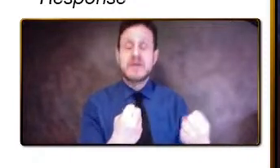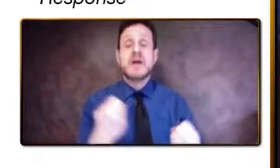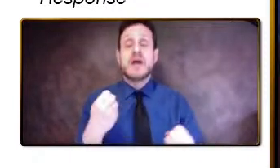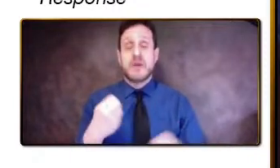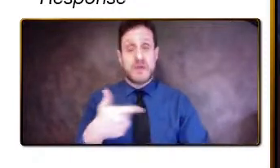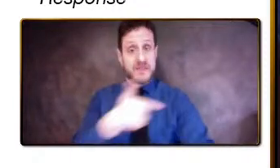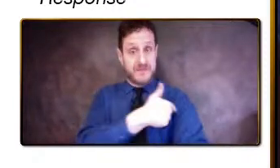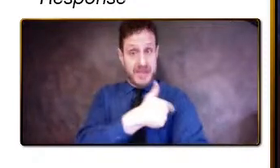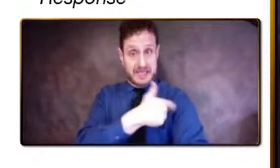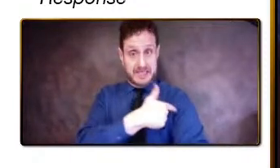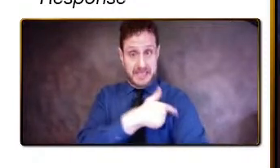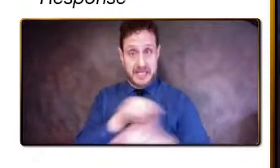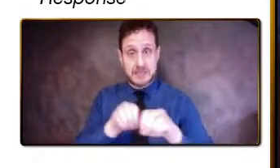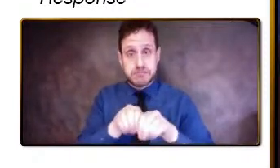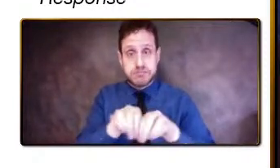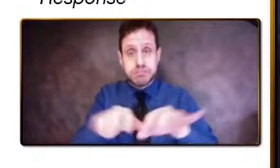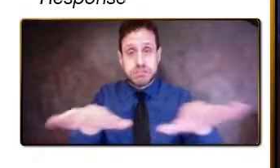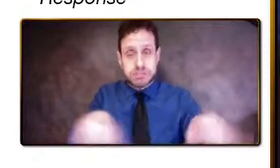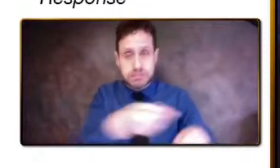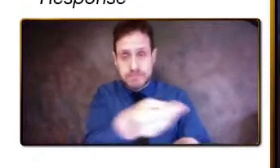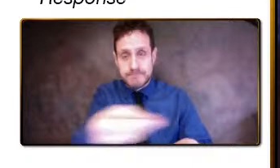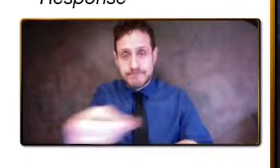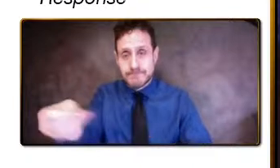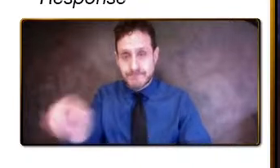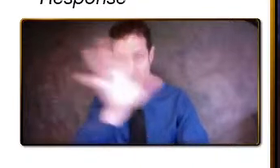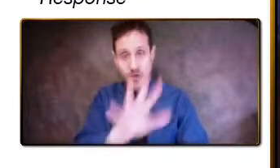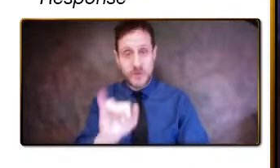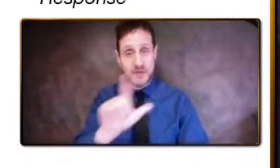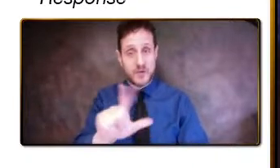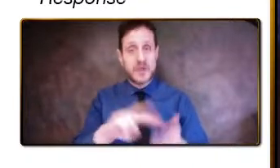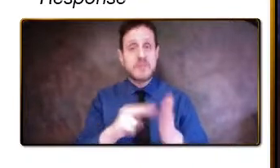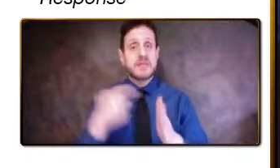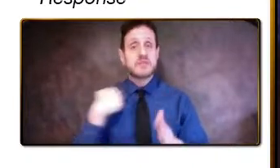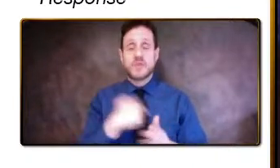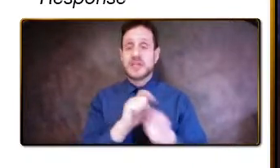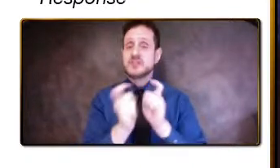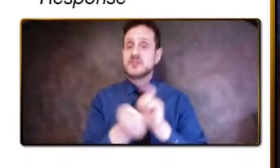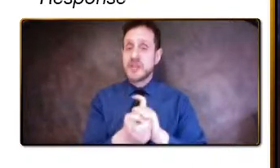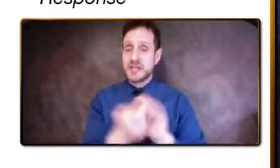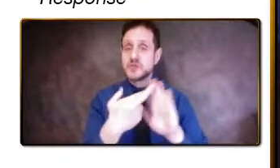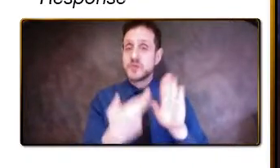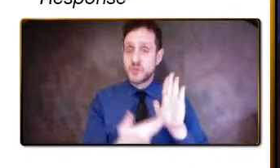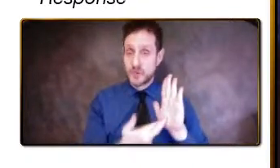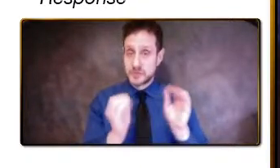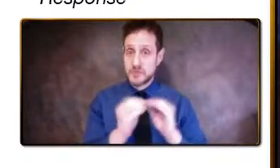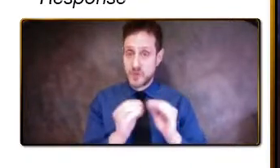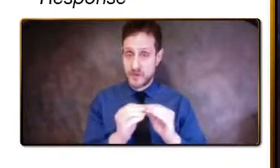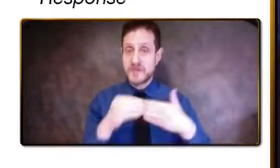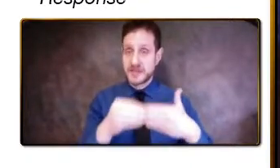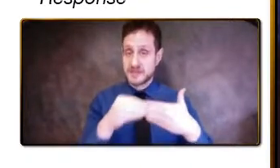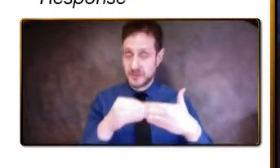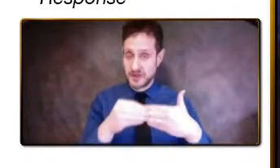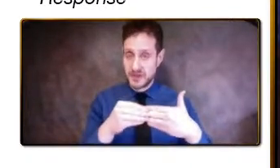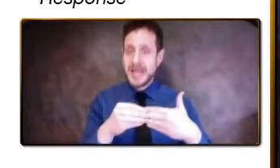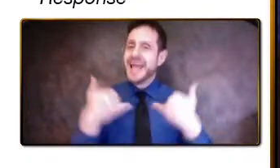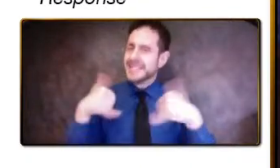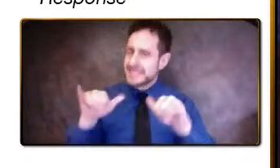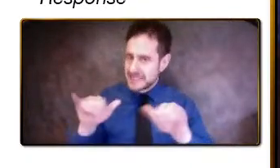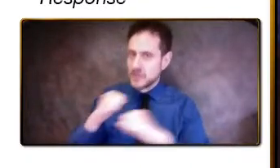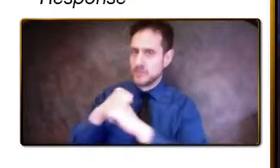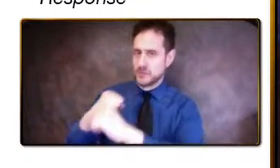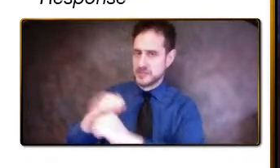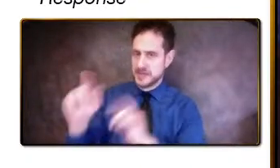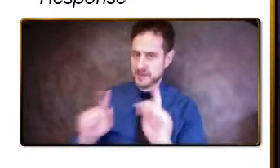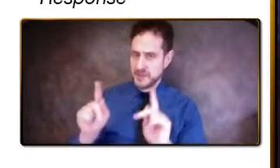efforts across the state, we're able to adjust our mitigation efforts further while maintaining that balance. So